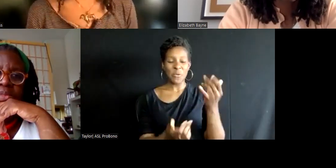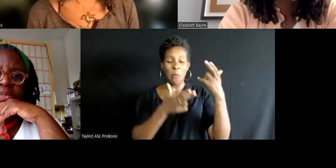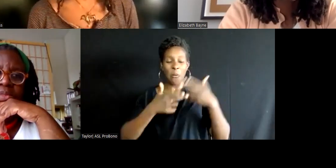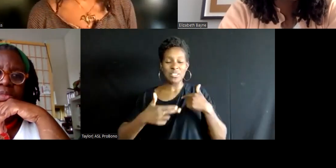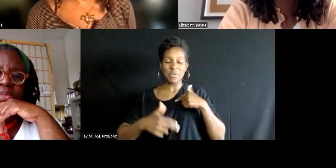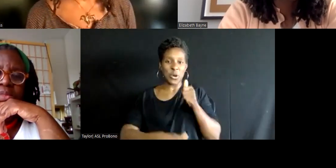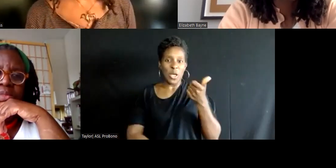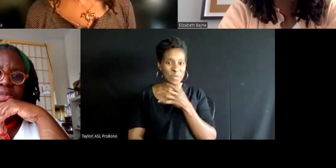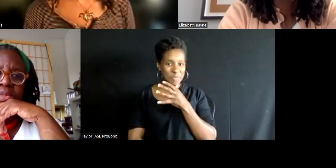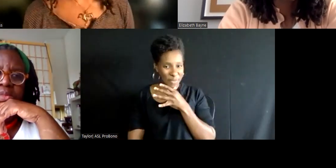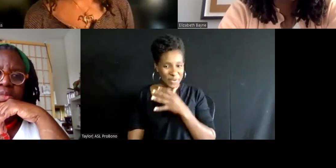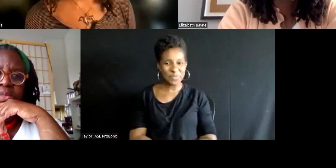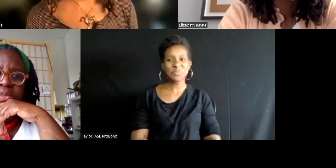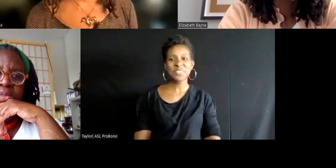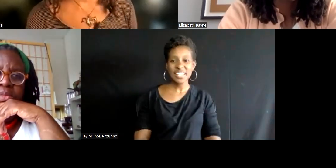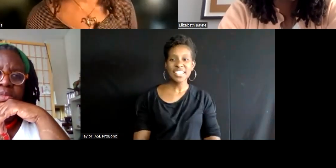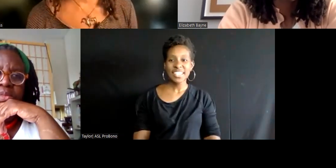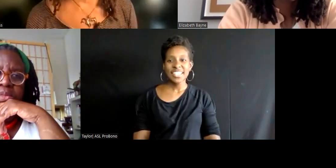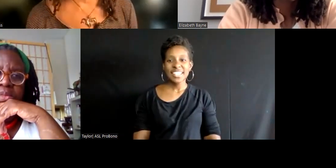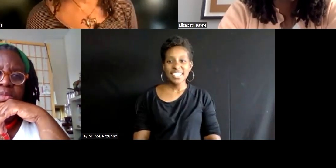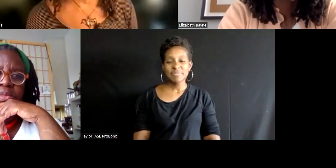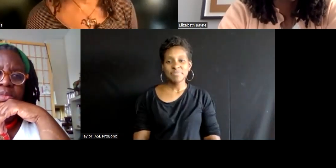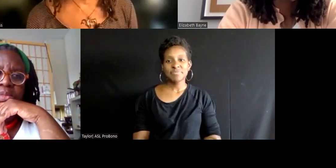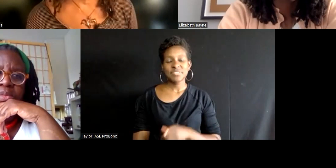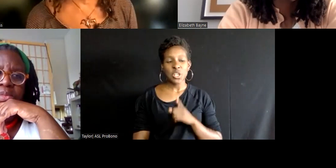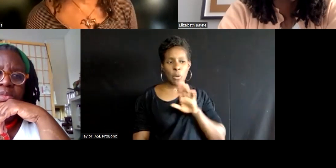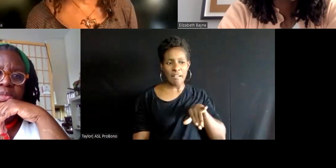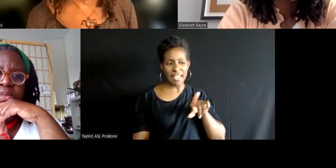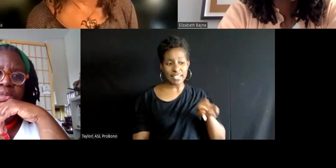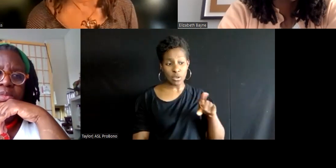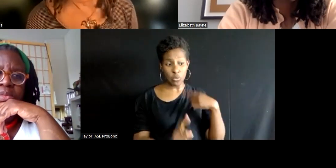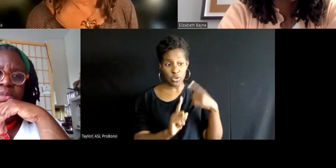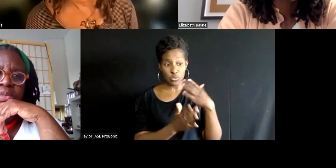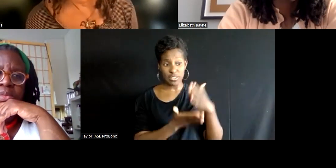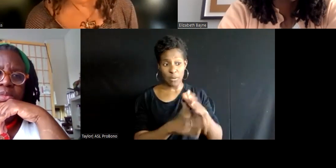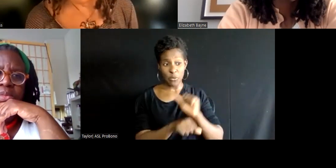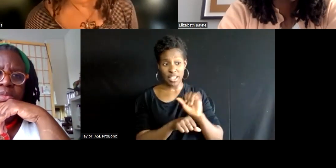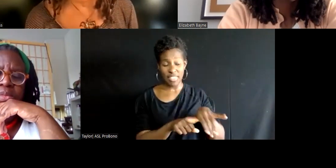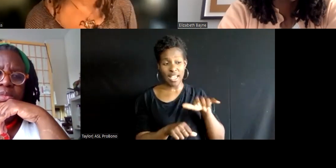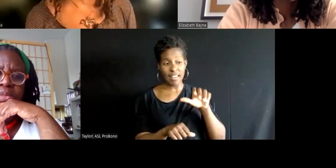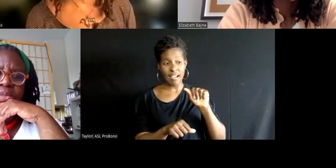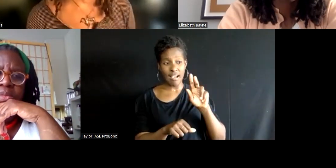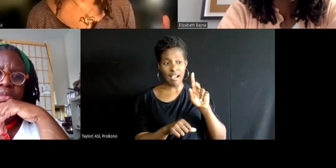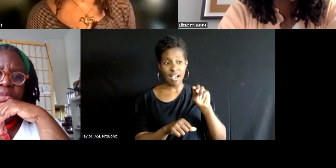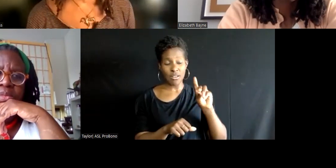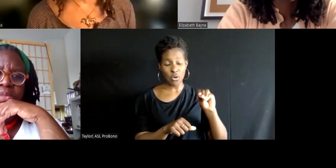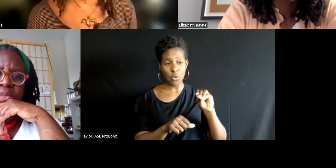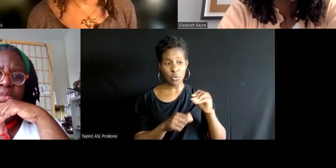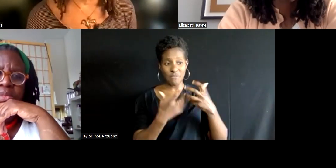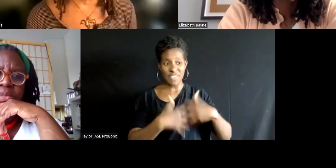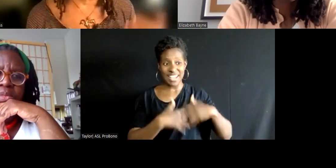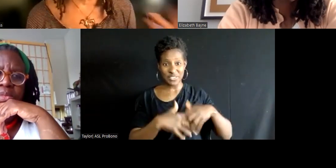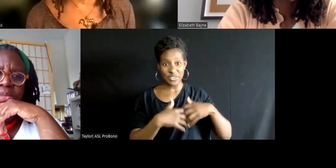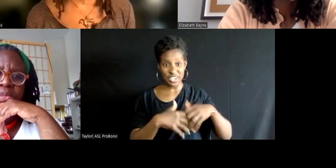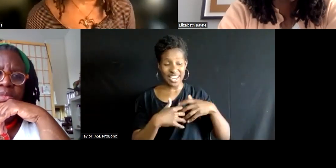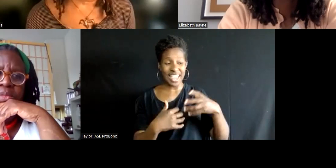she said, I said, so when are you going to stop working in that auto factory and go back and get that hair